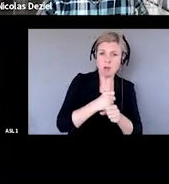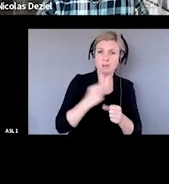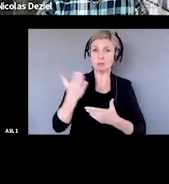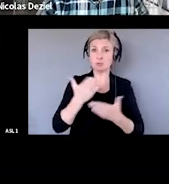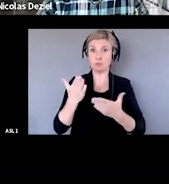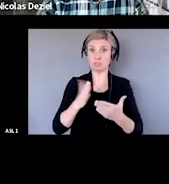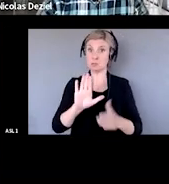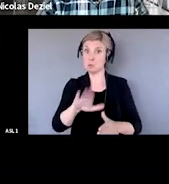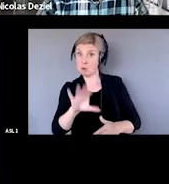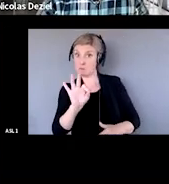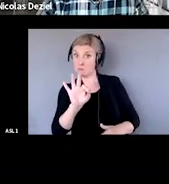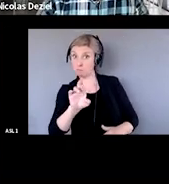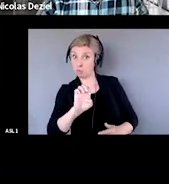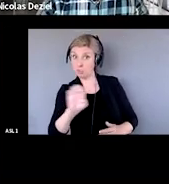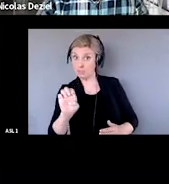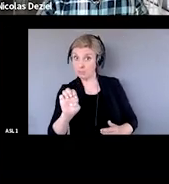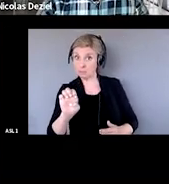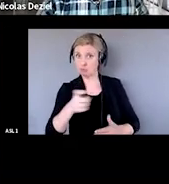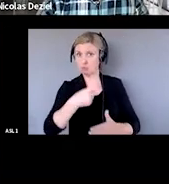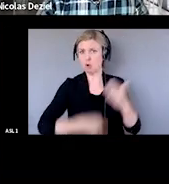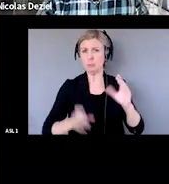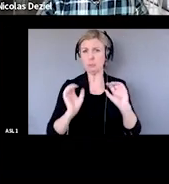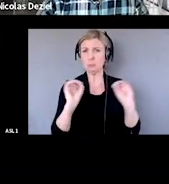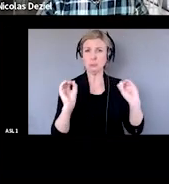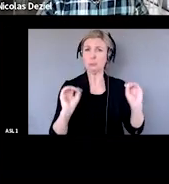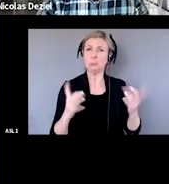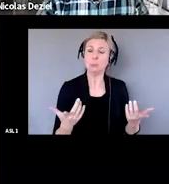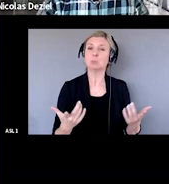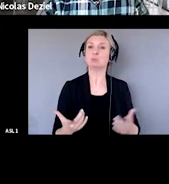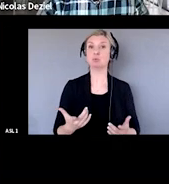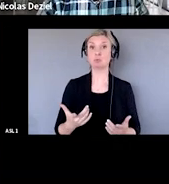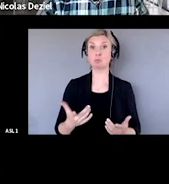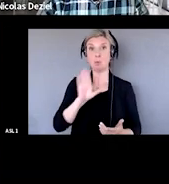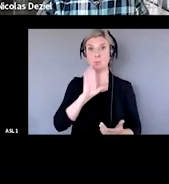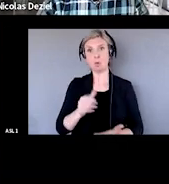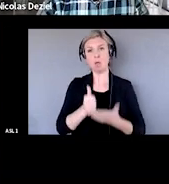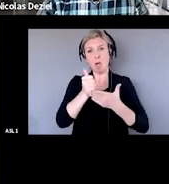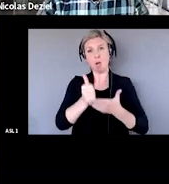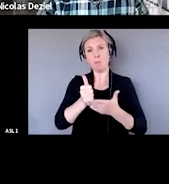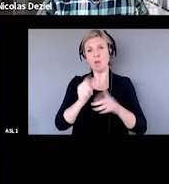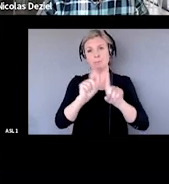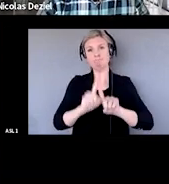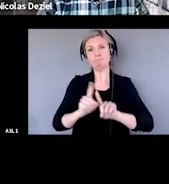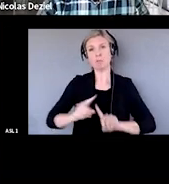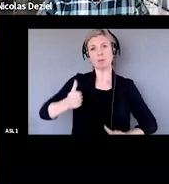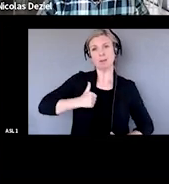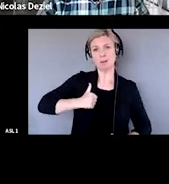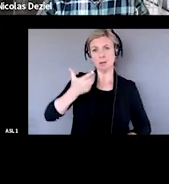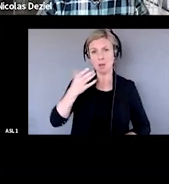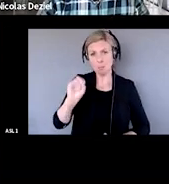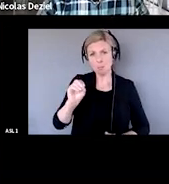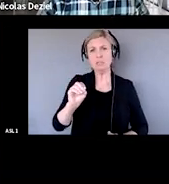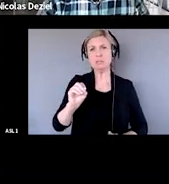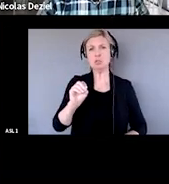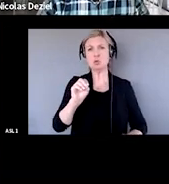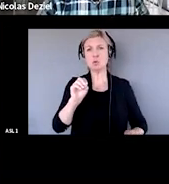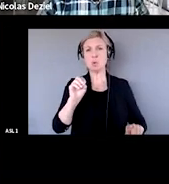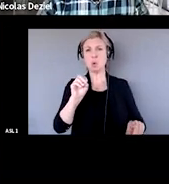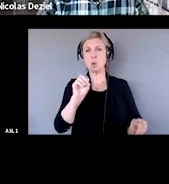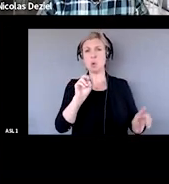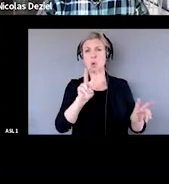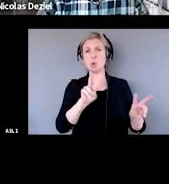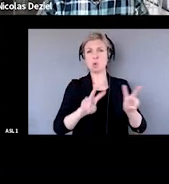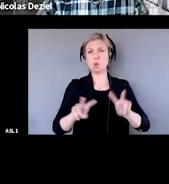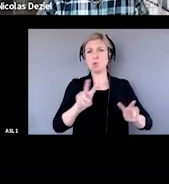of charge. And this is to help Canadian companies gain a better understanding of the importance of